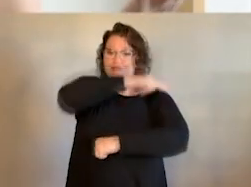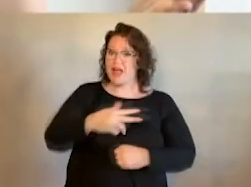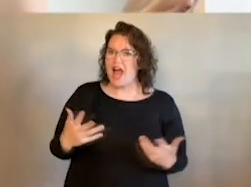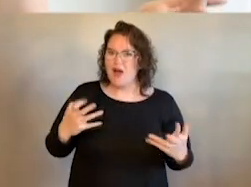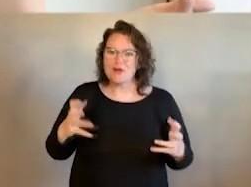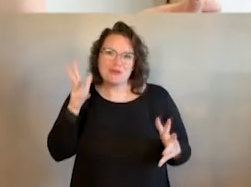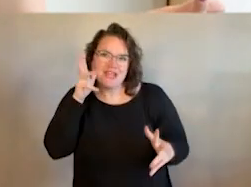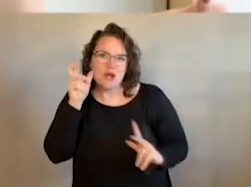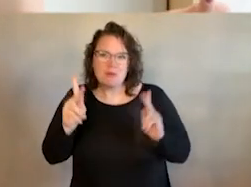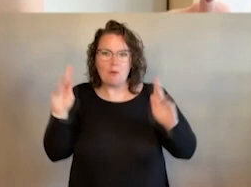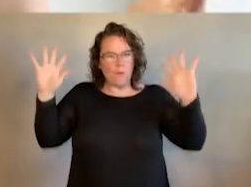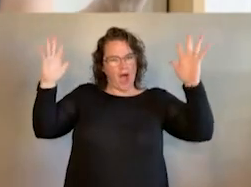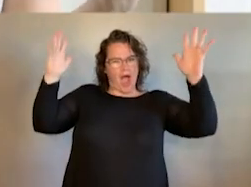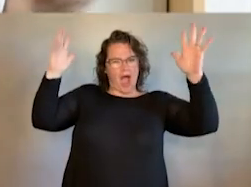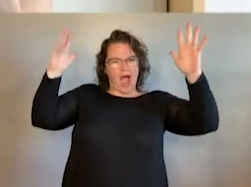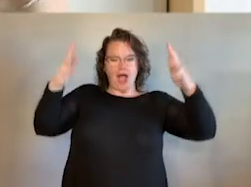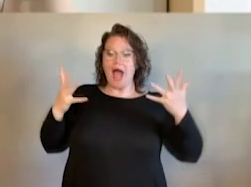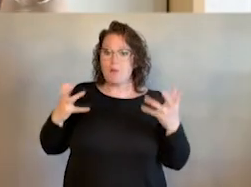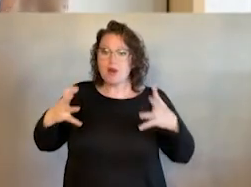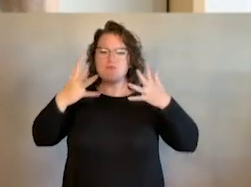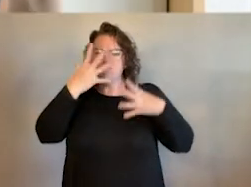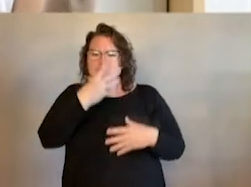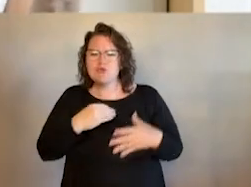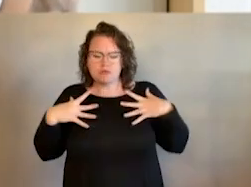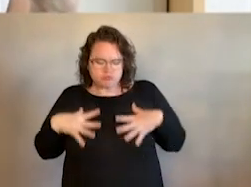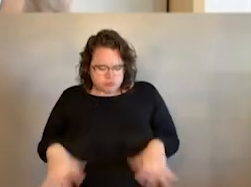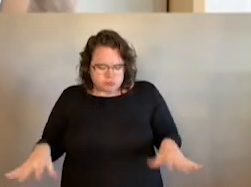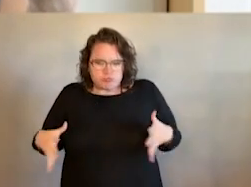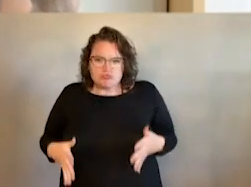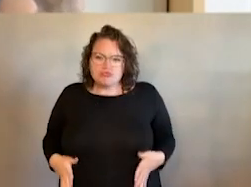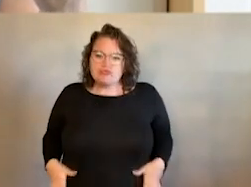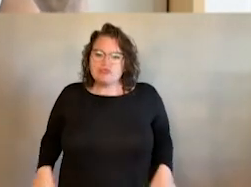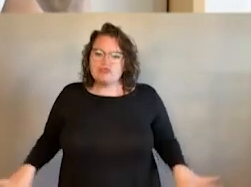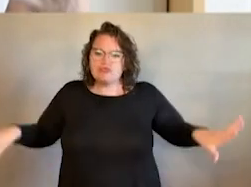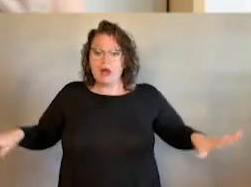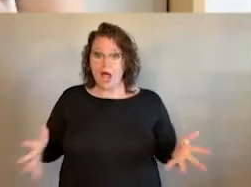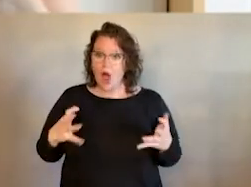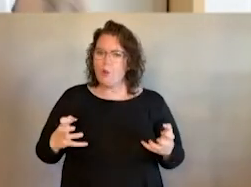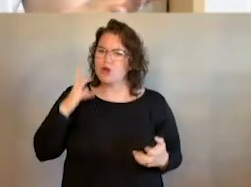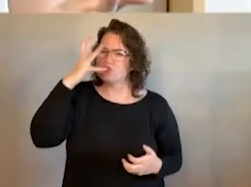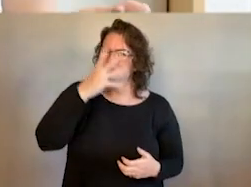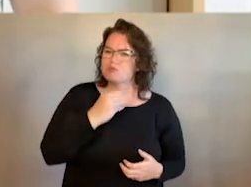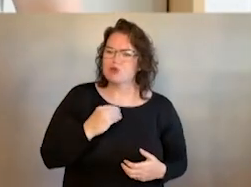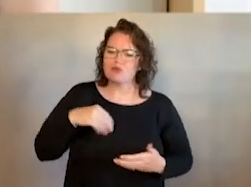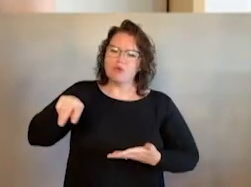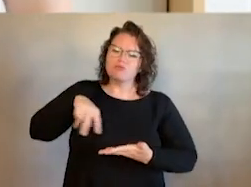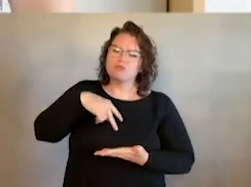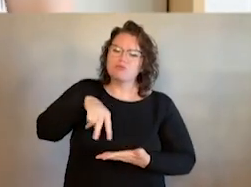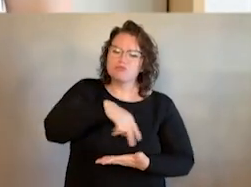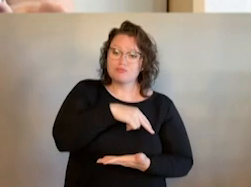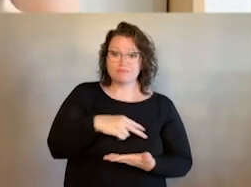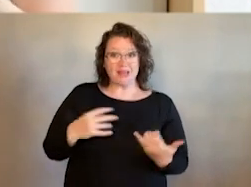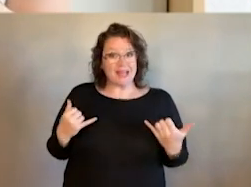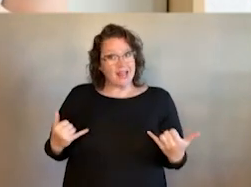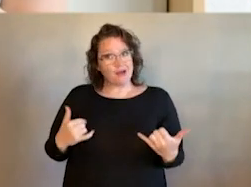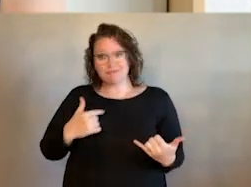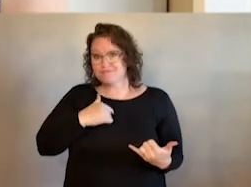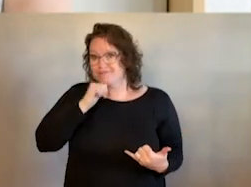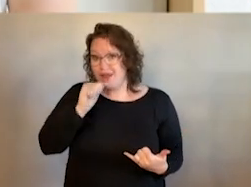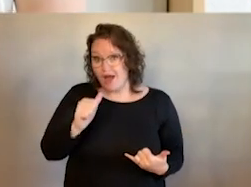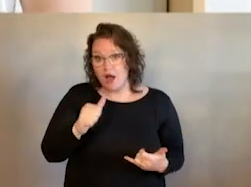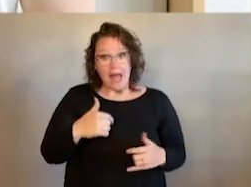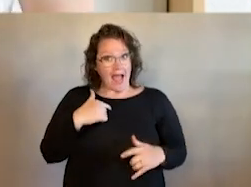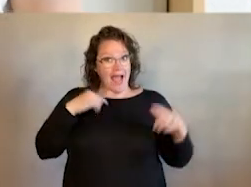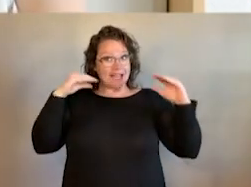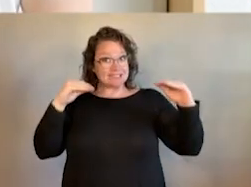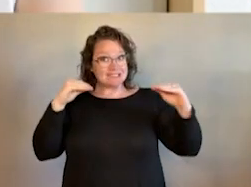wear a beautiful costume and look so elegant dancing across that stage. Well, I'm not a ballerina today. I'm a ballet